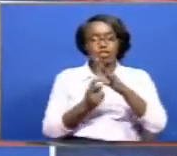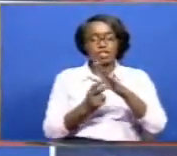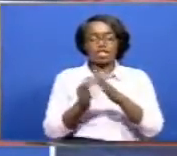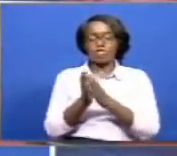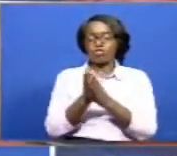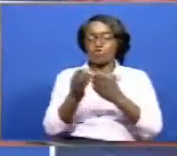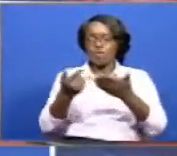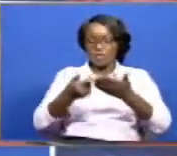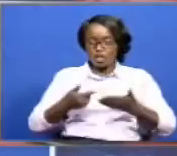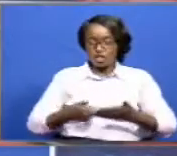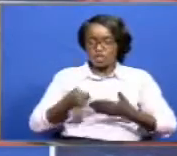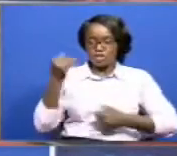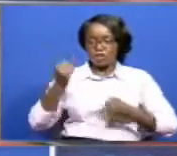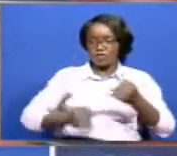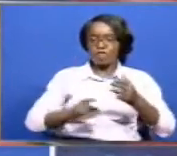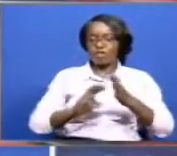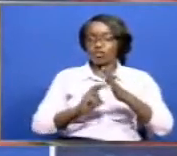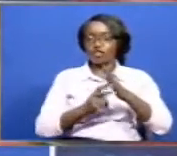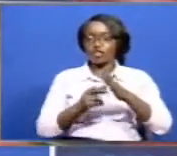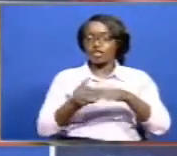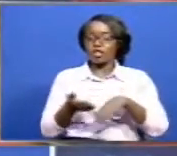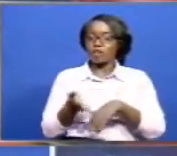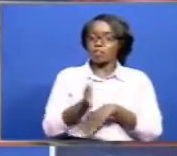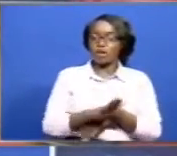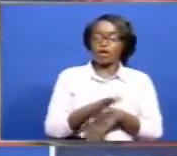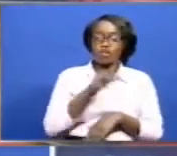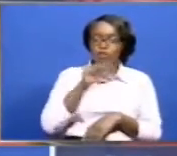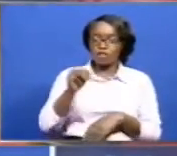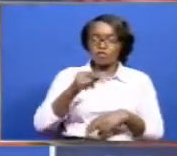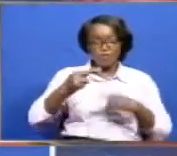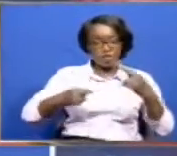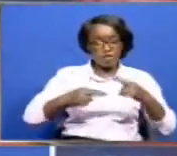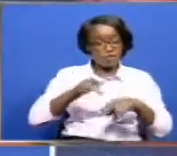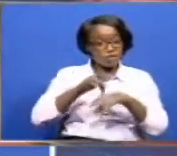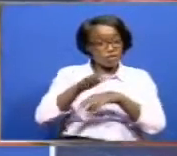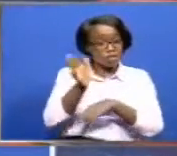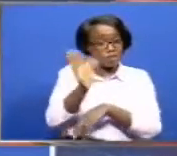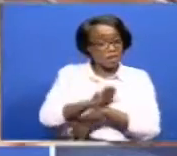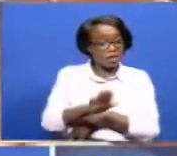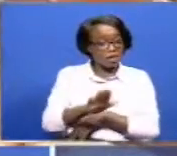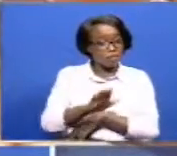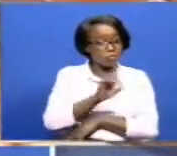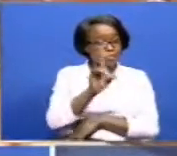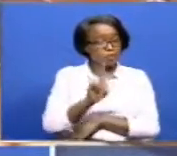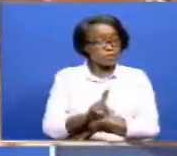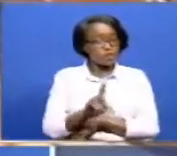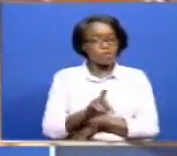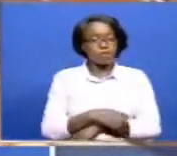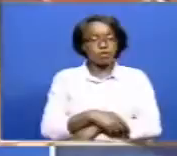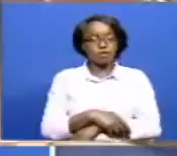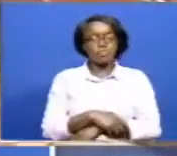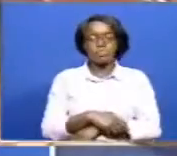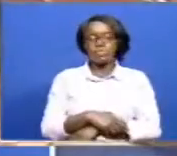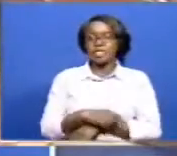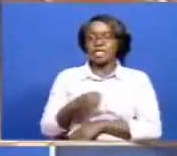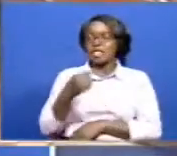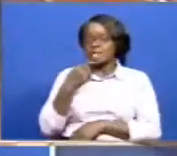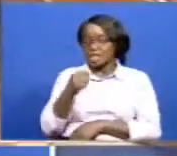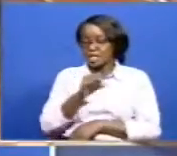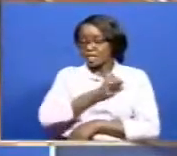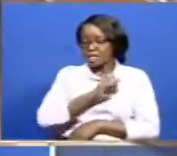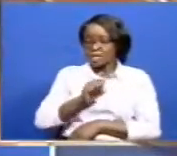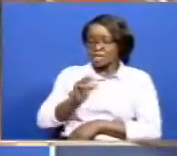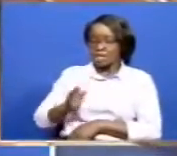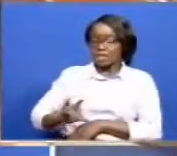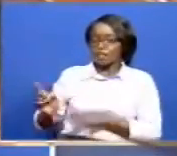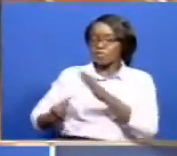the final contract, you send it back to him for review. Did you send it back to him? Githu told senators that the Ministry